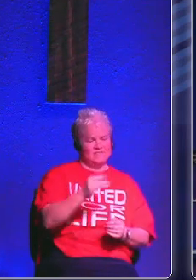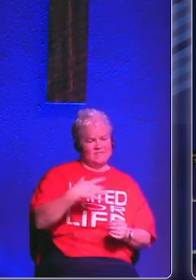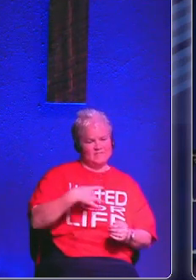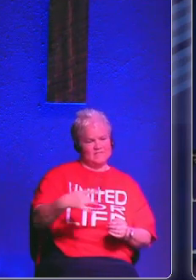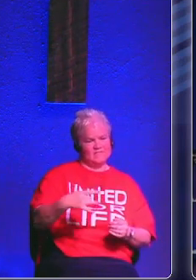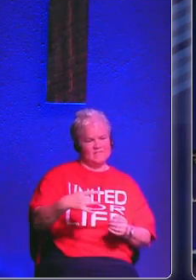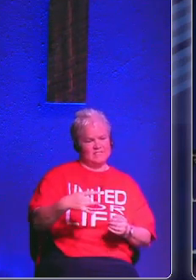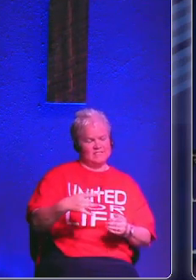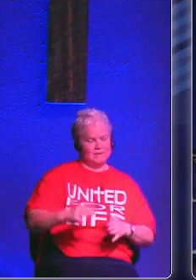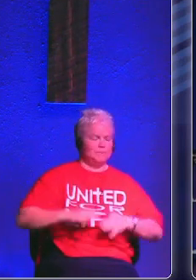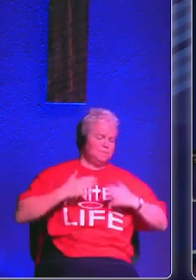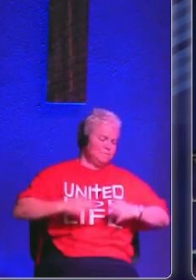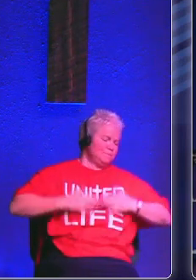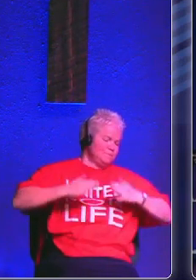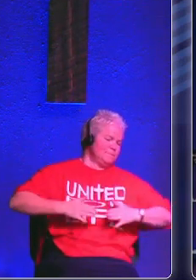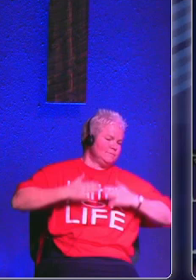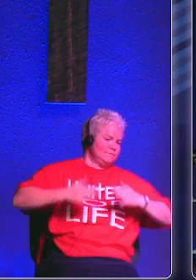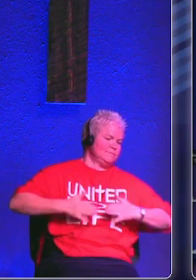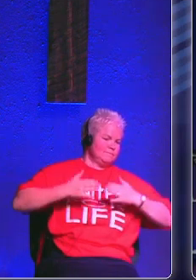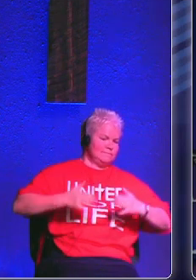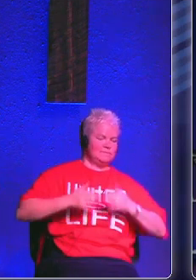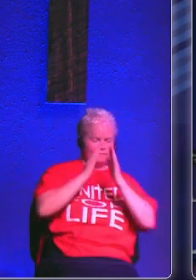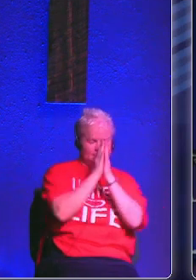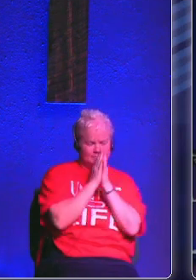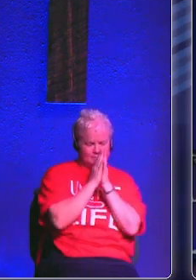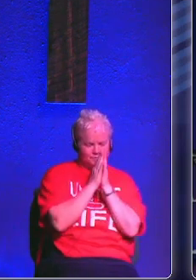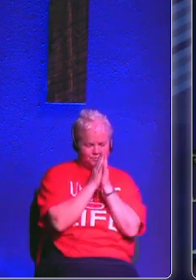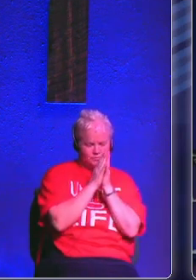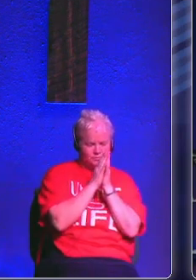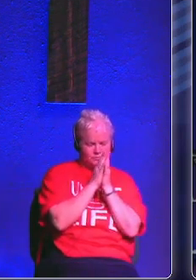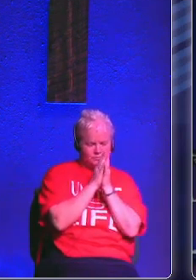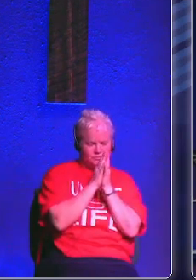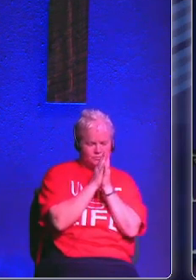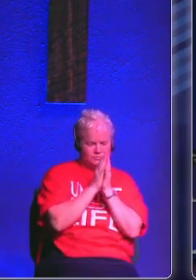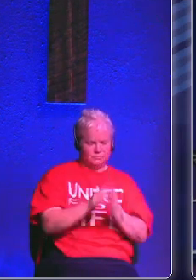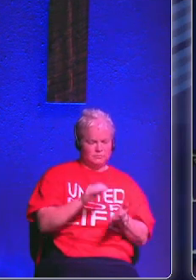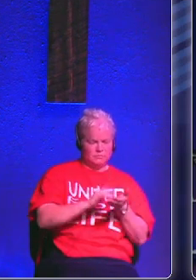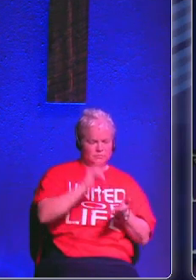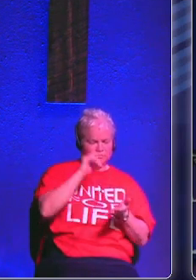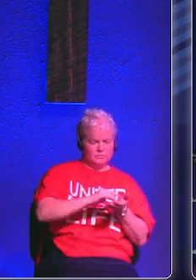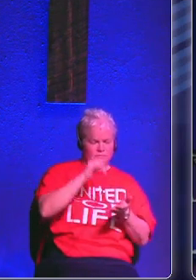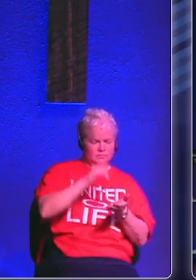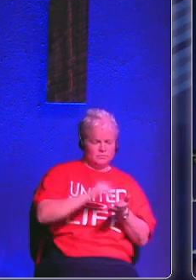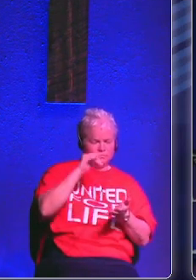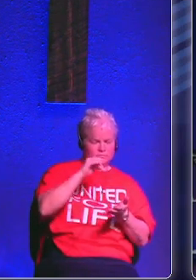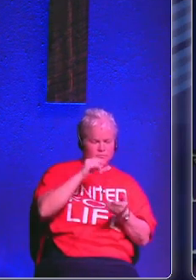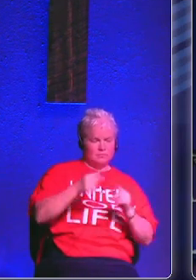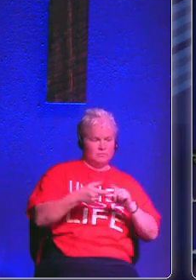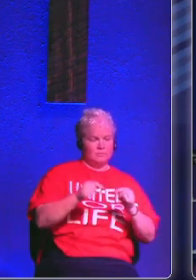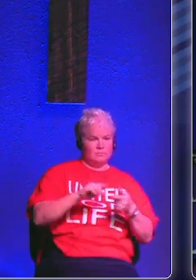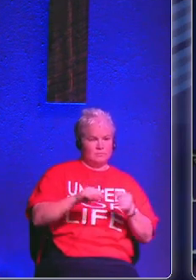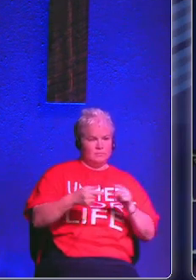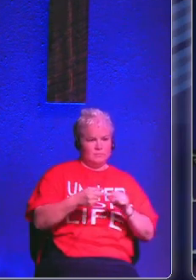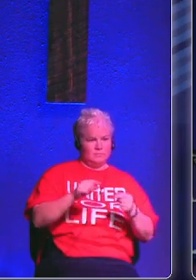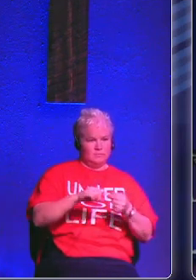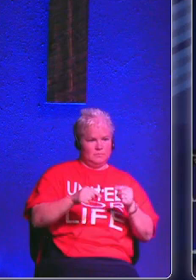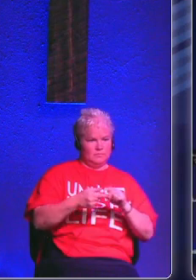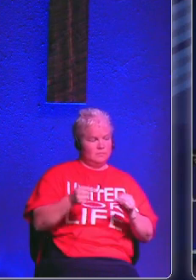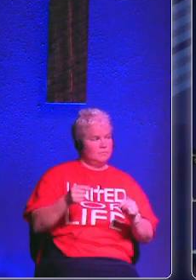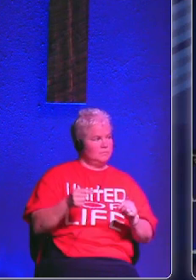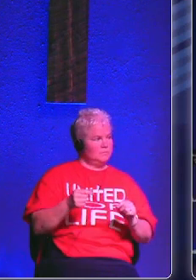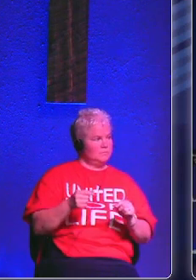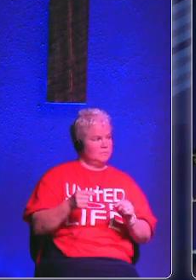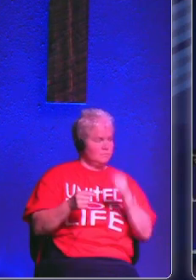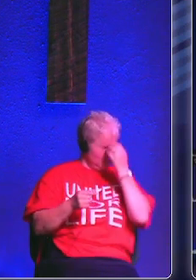like that. I like to be cheerful and all that. Well, let's pray and jump into this message here. It's a good